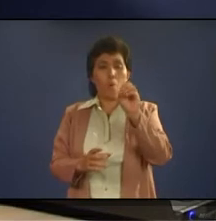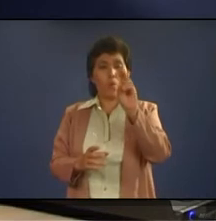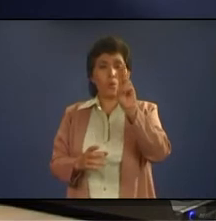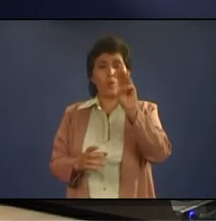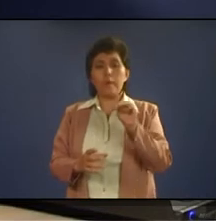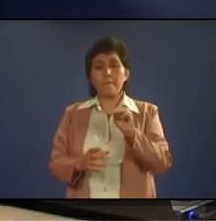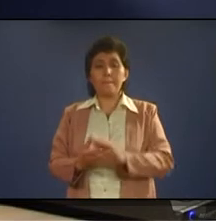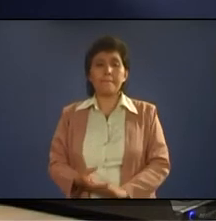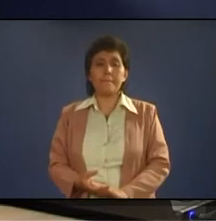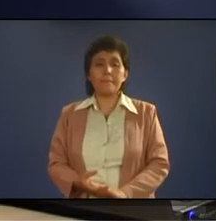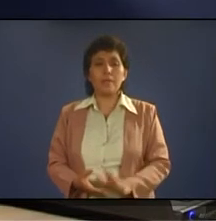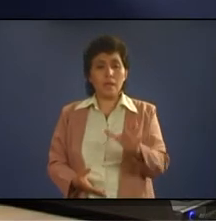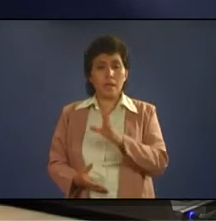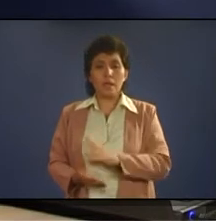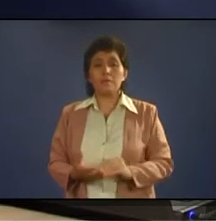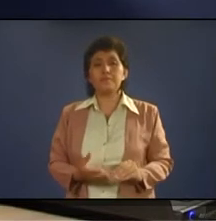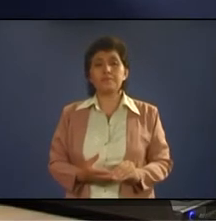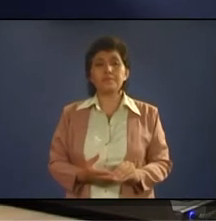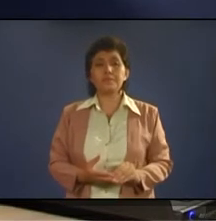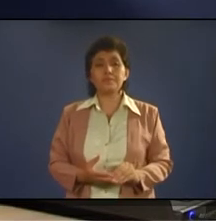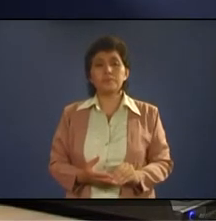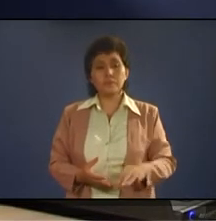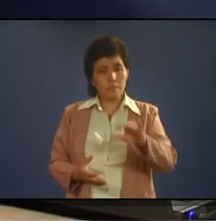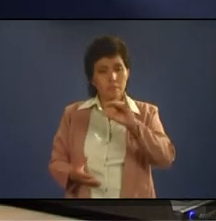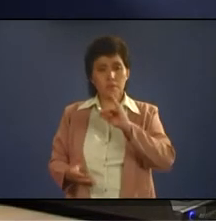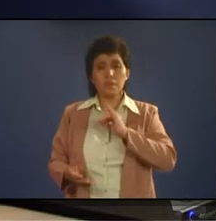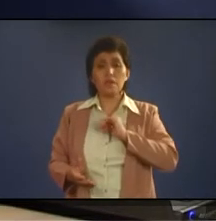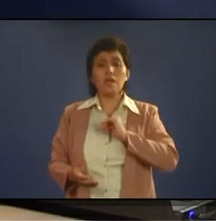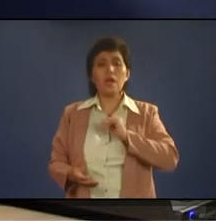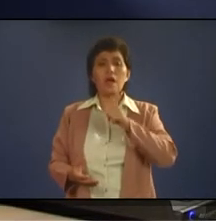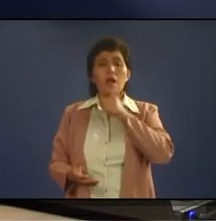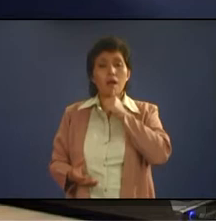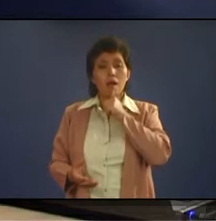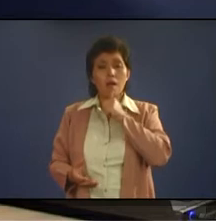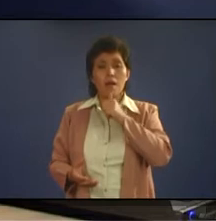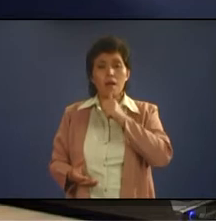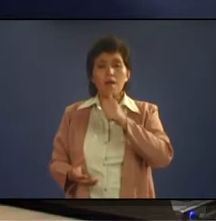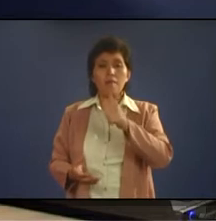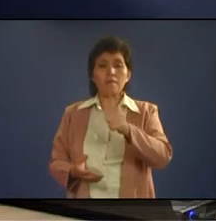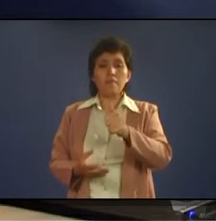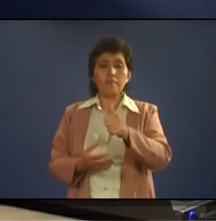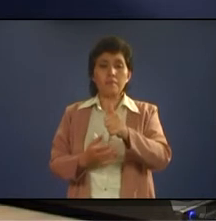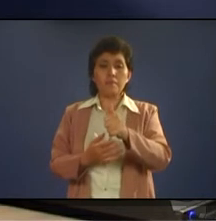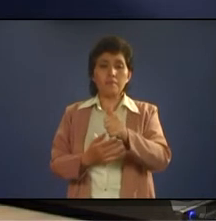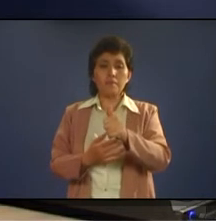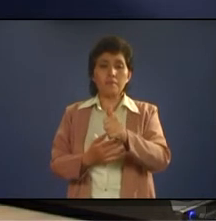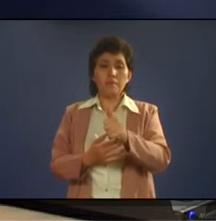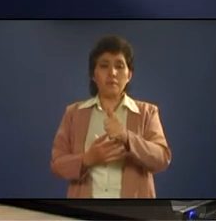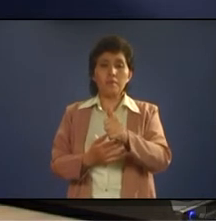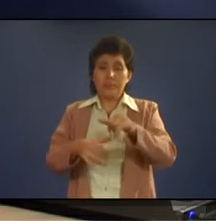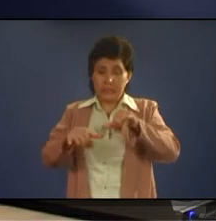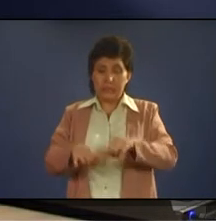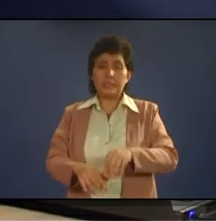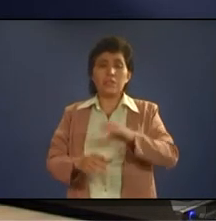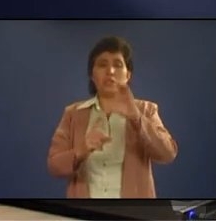it's Trust. I am in a group of Trust. Okay, I affiliated myself